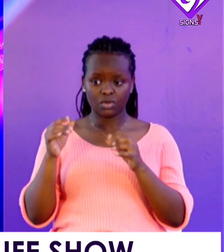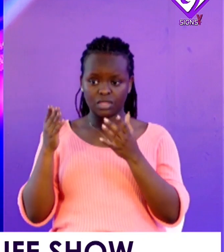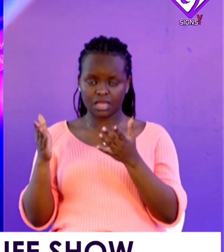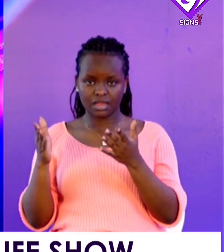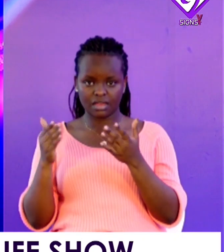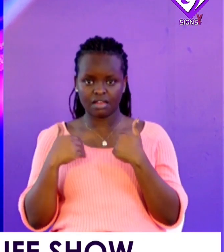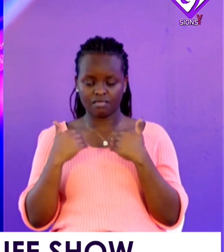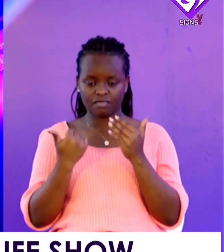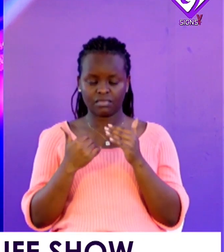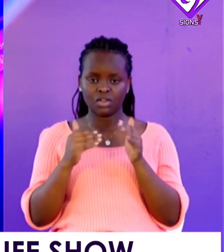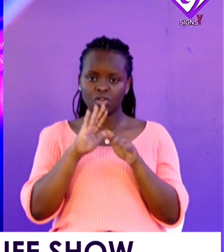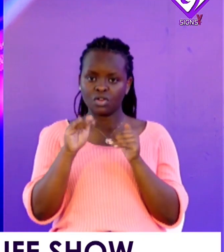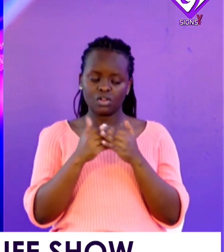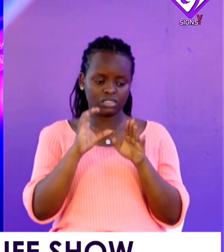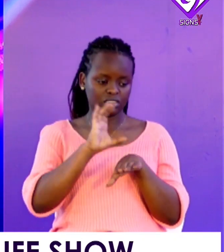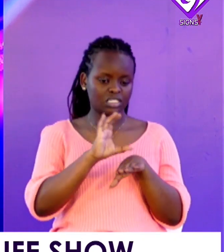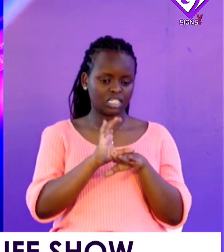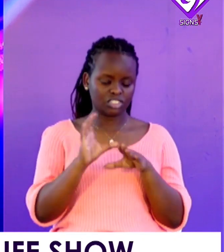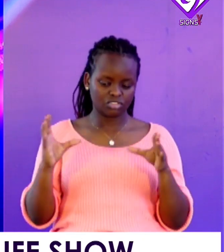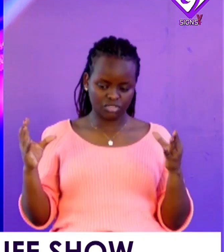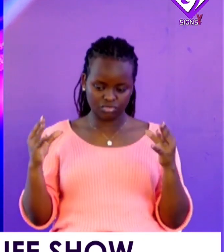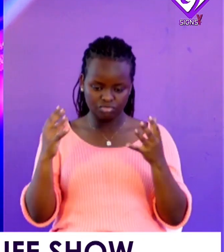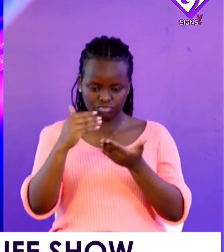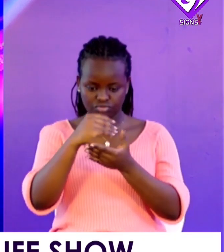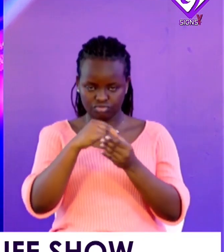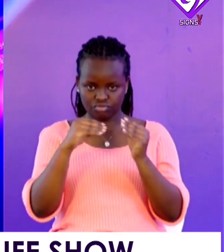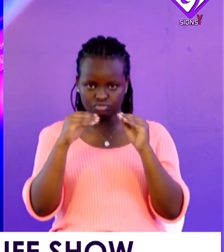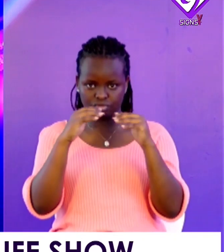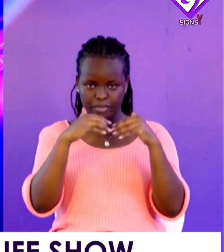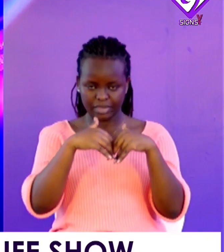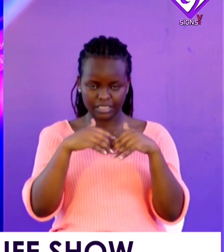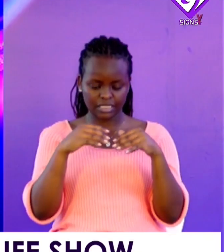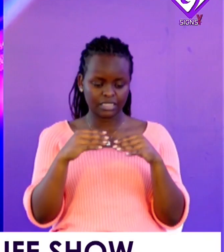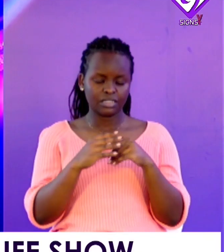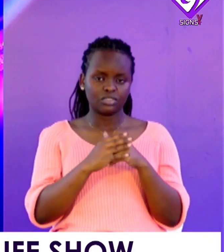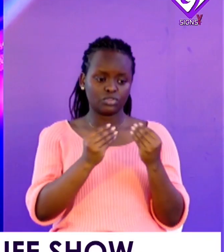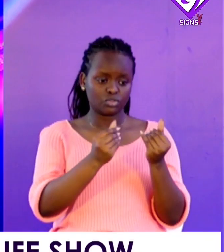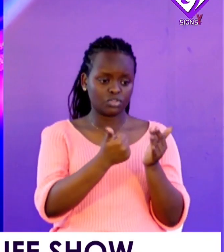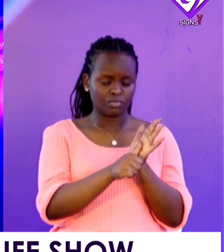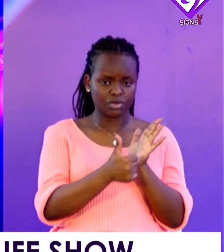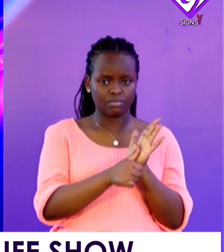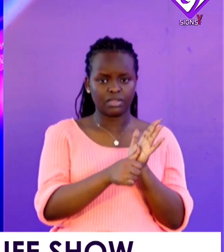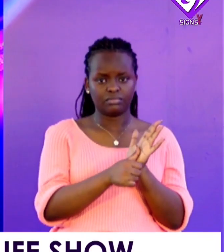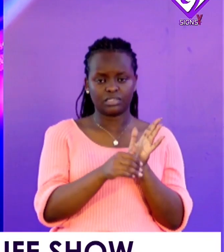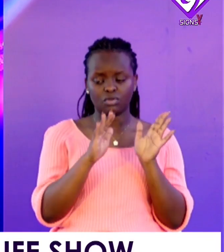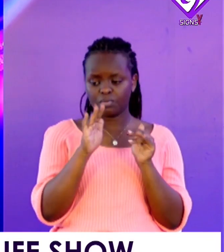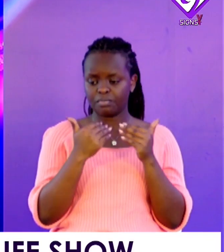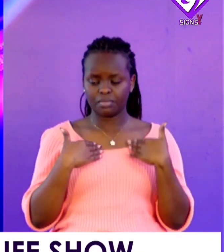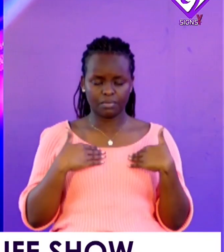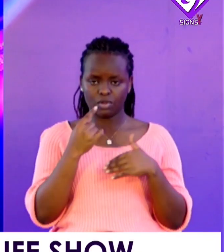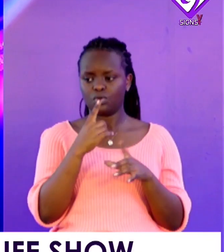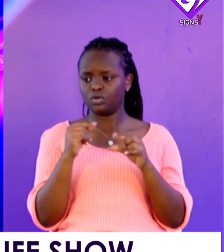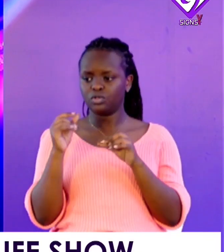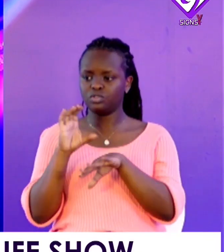all the churches come together to meet the needs of that family, even those who don't go to the churches, to